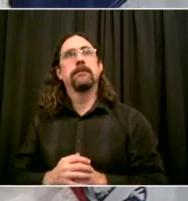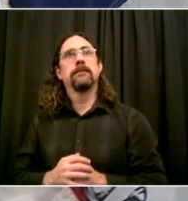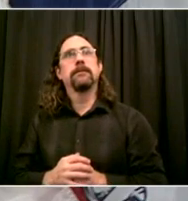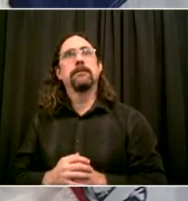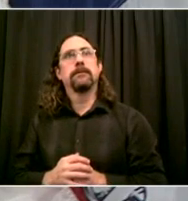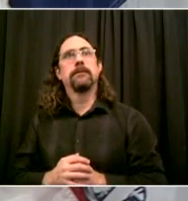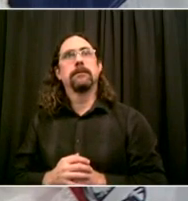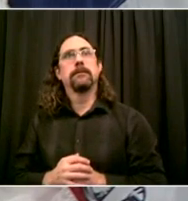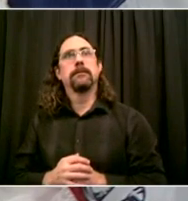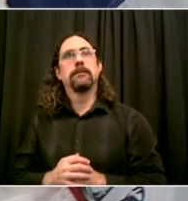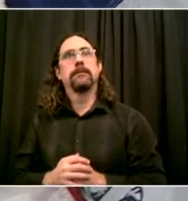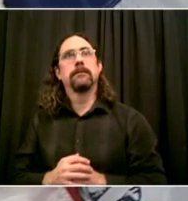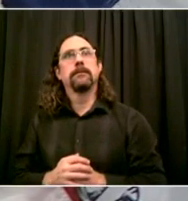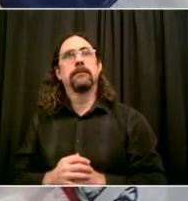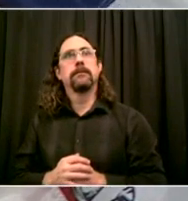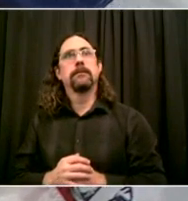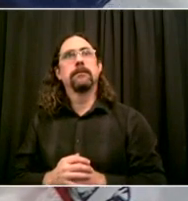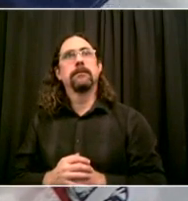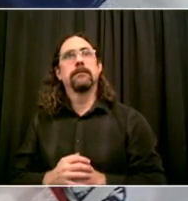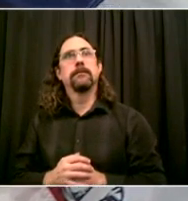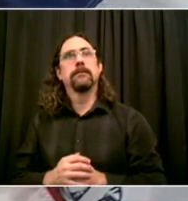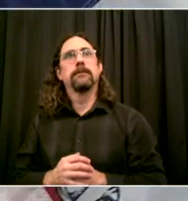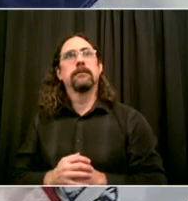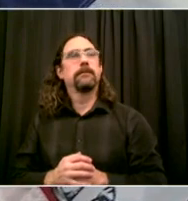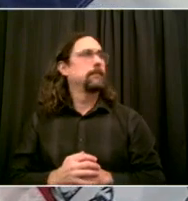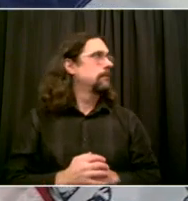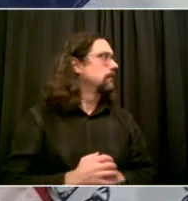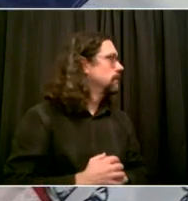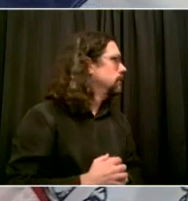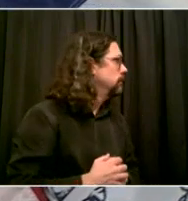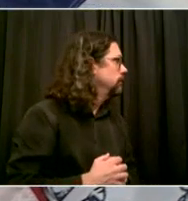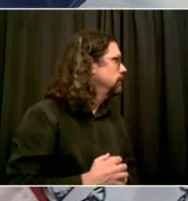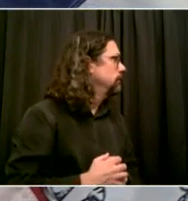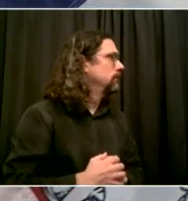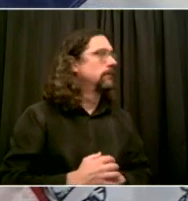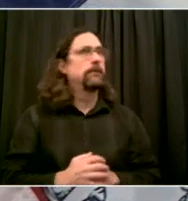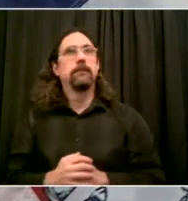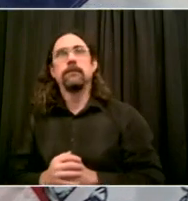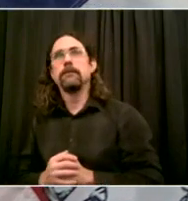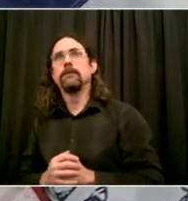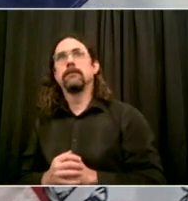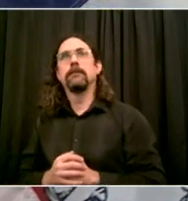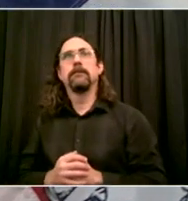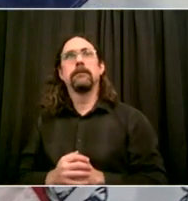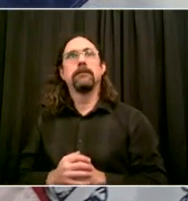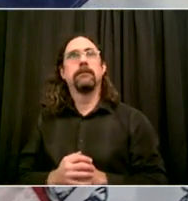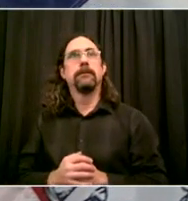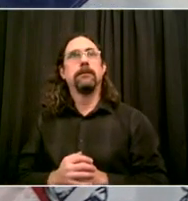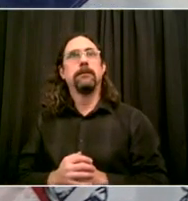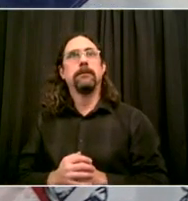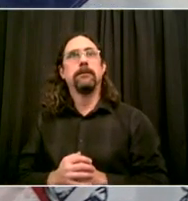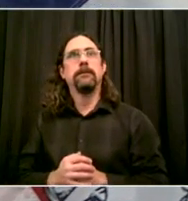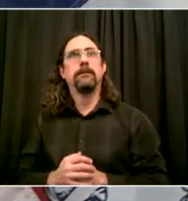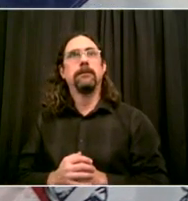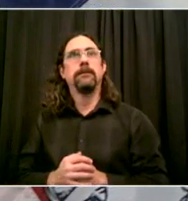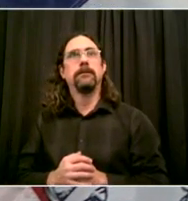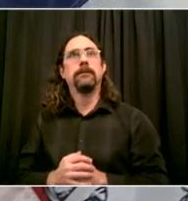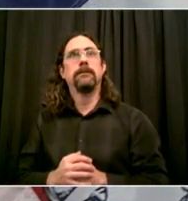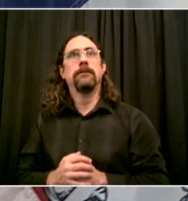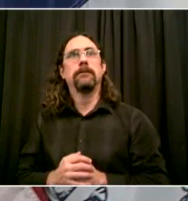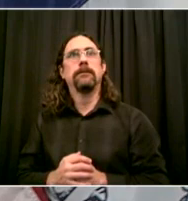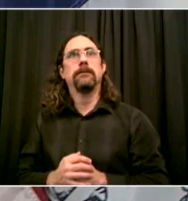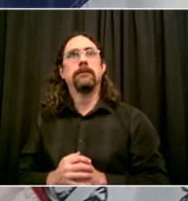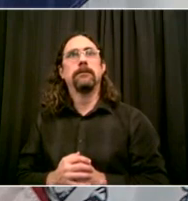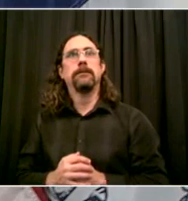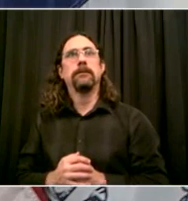2,000 new units, which many opponents consider DCB doing an end run around for the developer, basically.